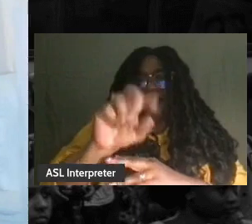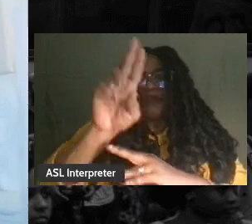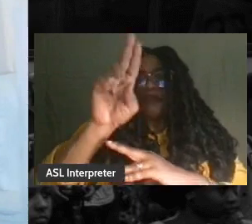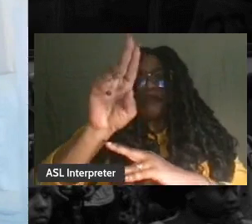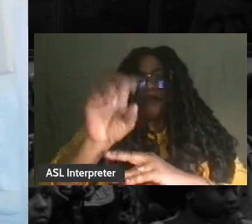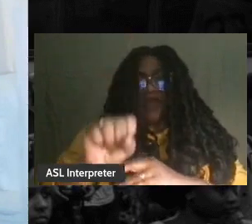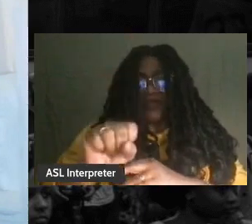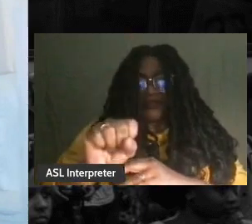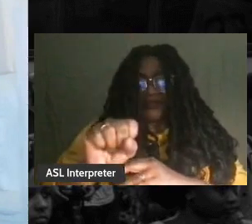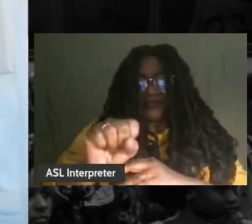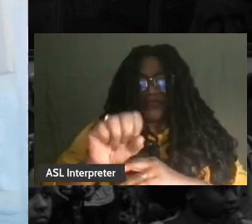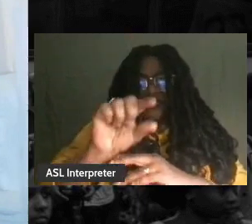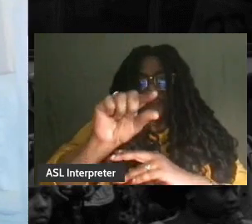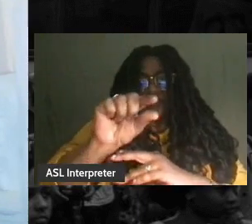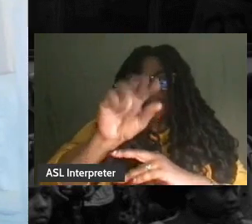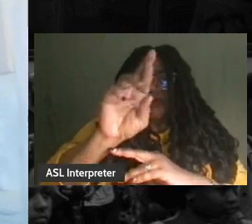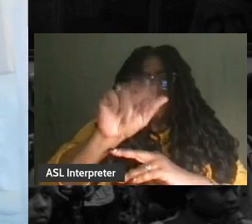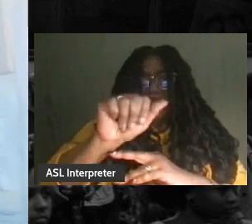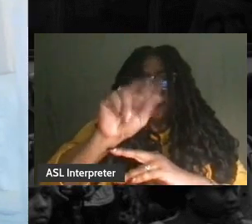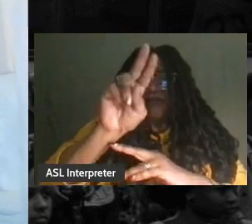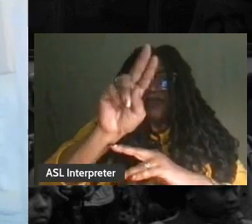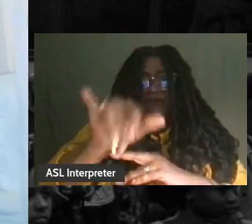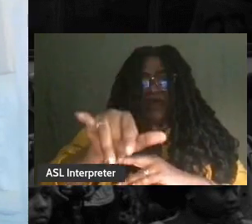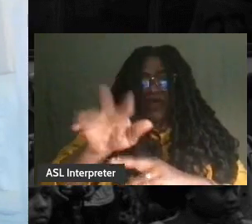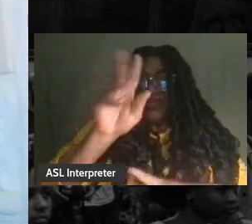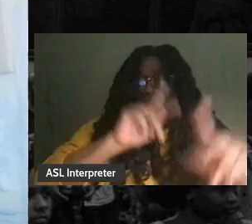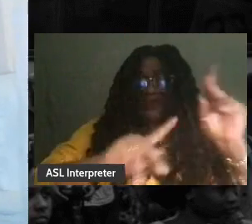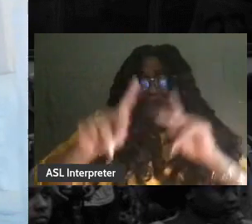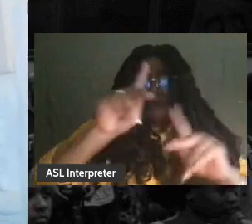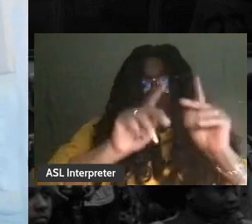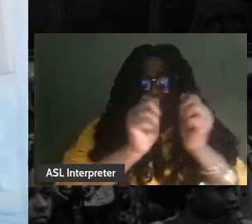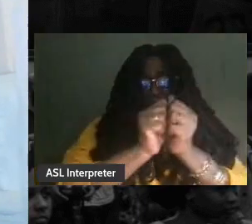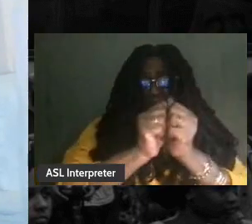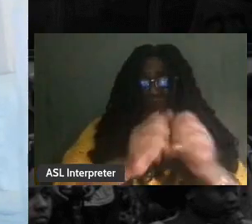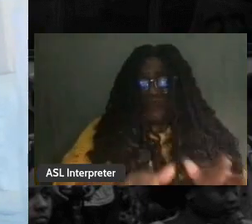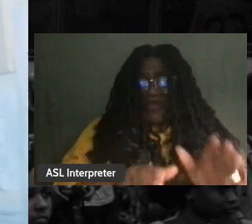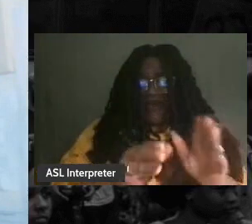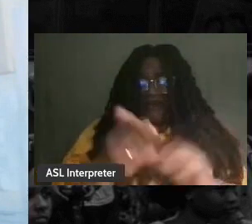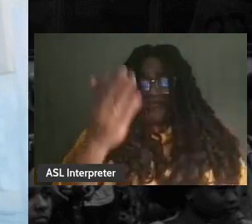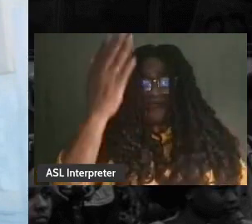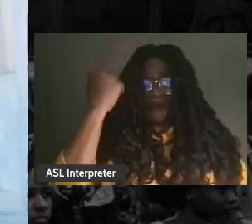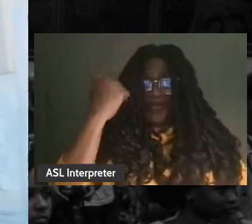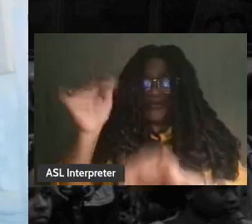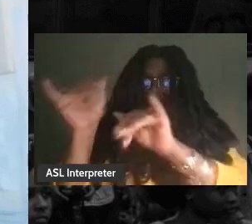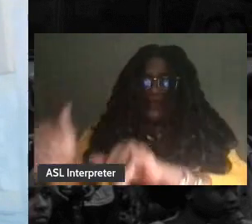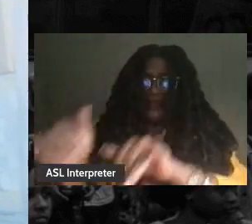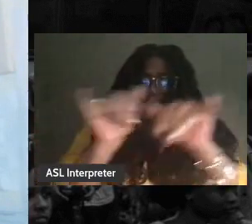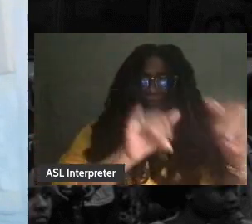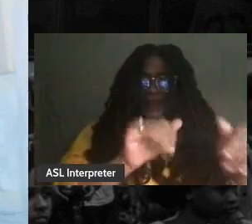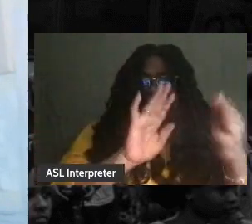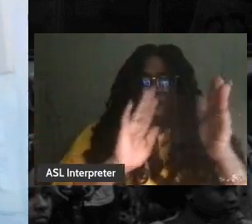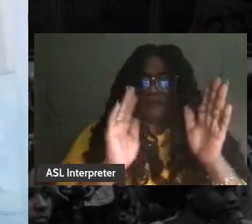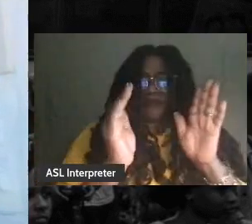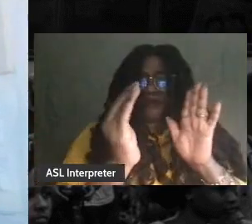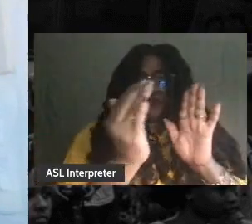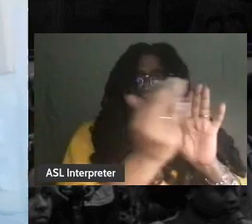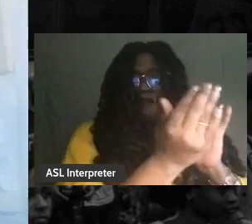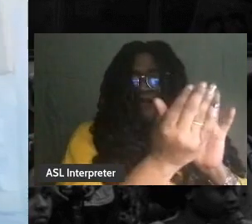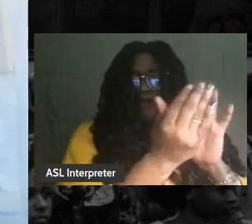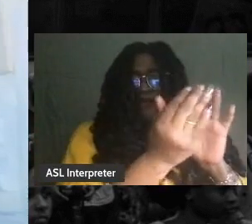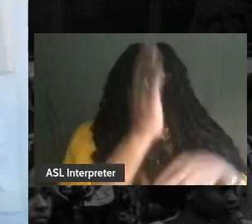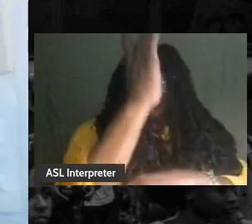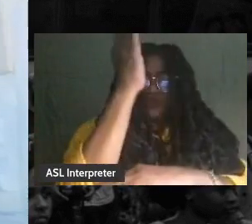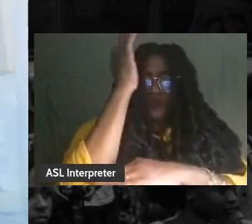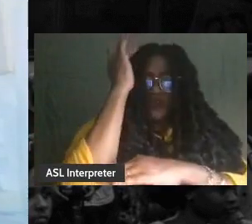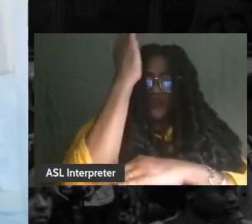the knowledge of their past history, origin, and culture is like a tree without roots. The